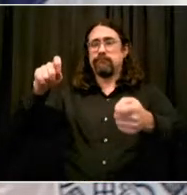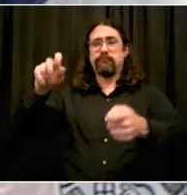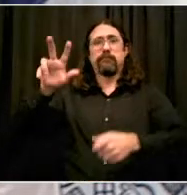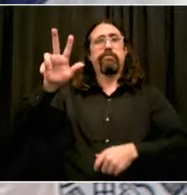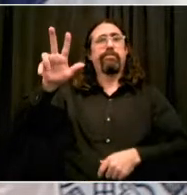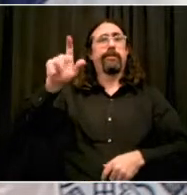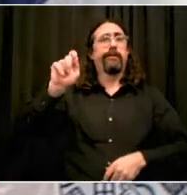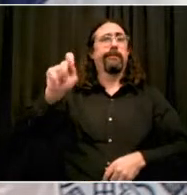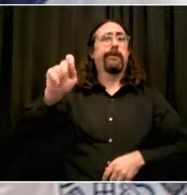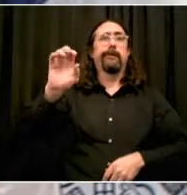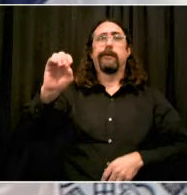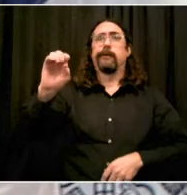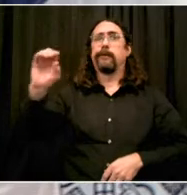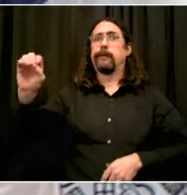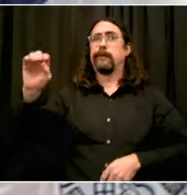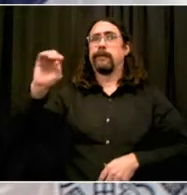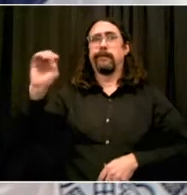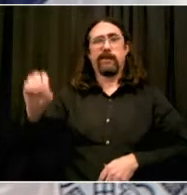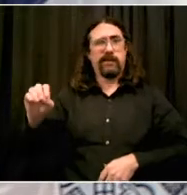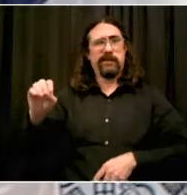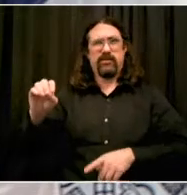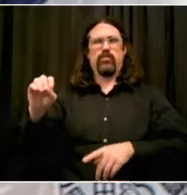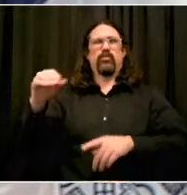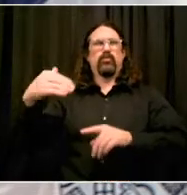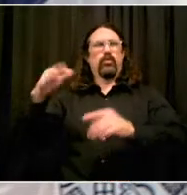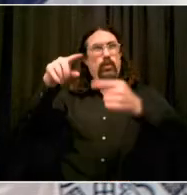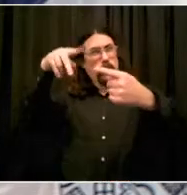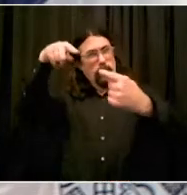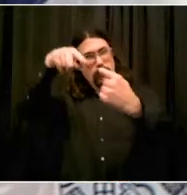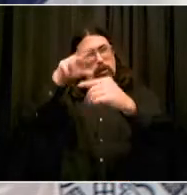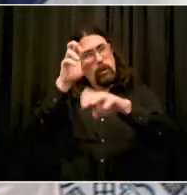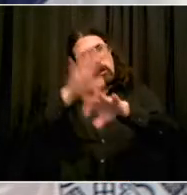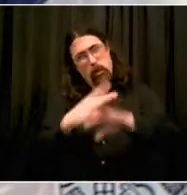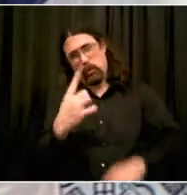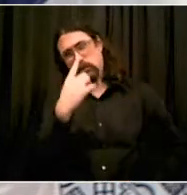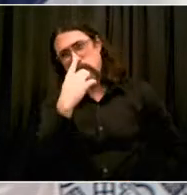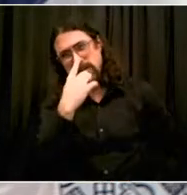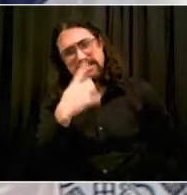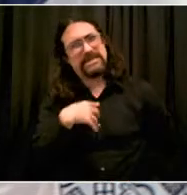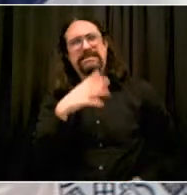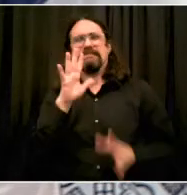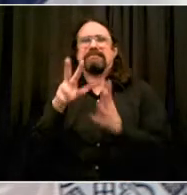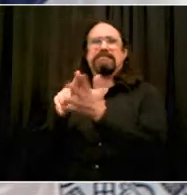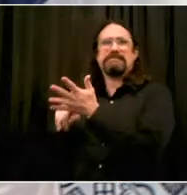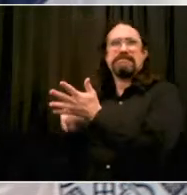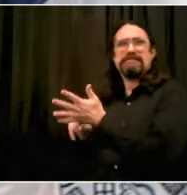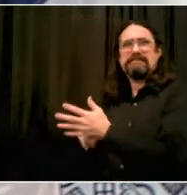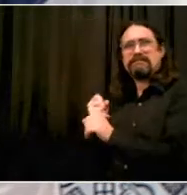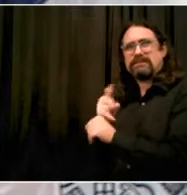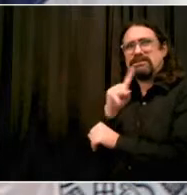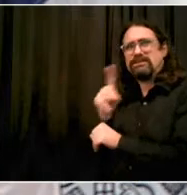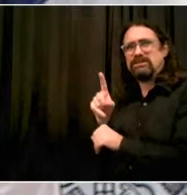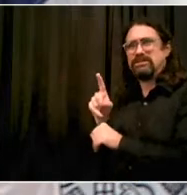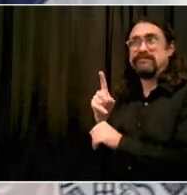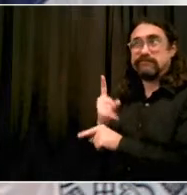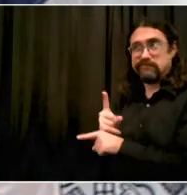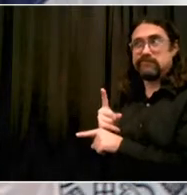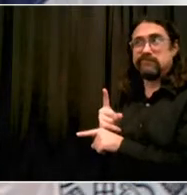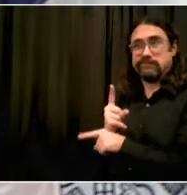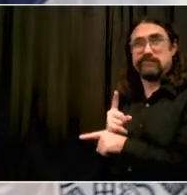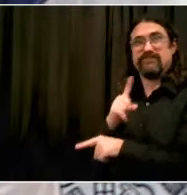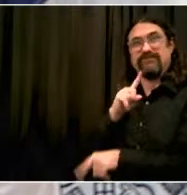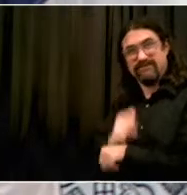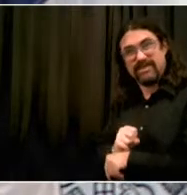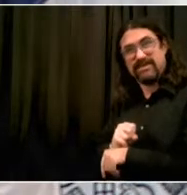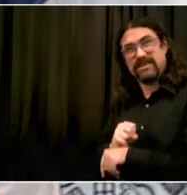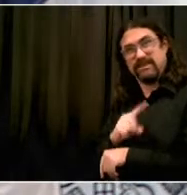I found the conversations very productive, very consistent, and I would say if you just take the 8 months, I will put the whole